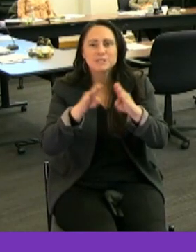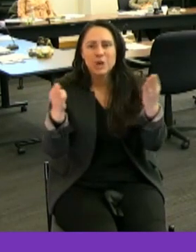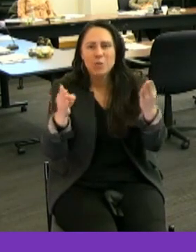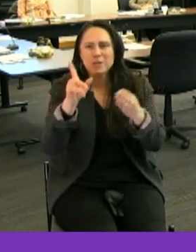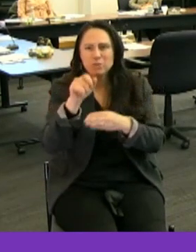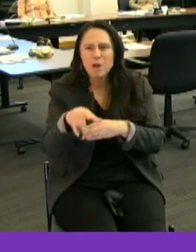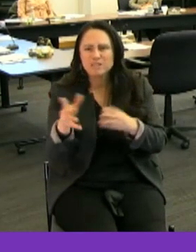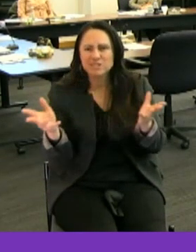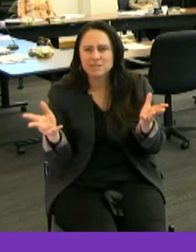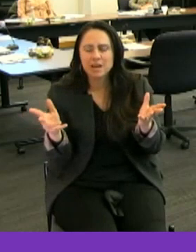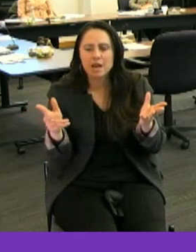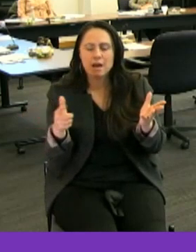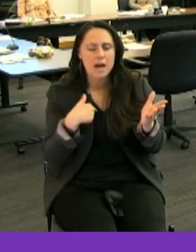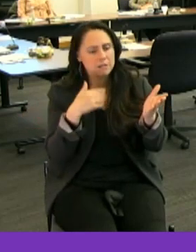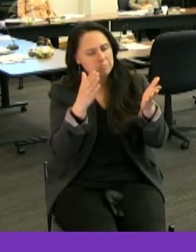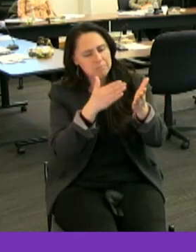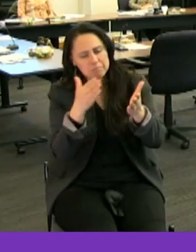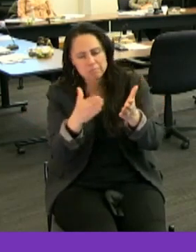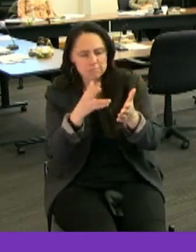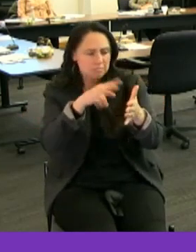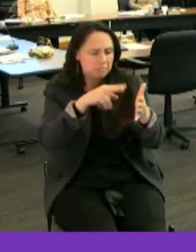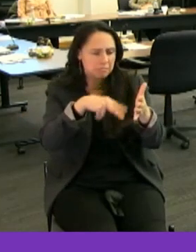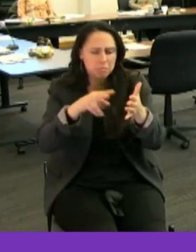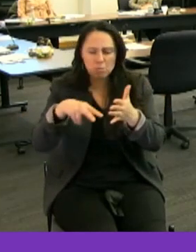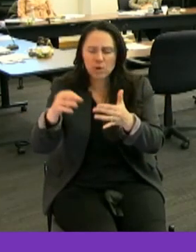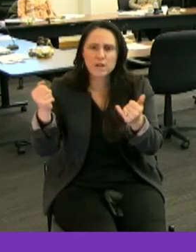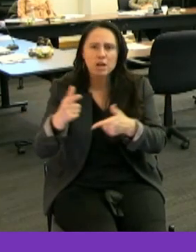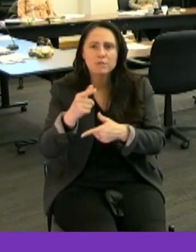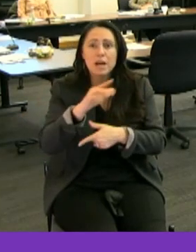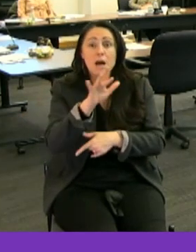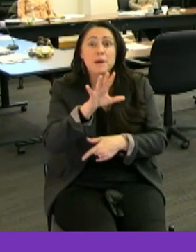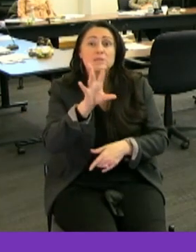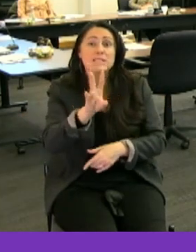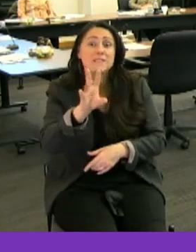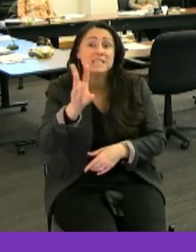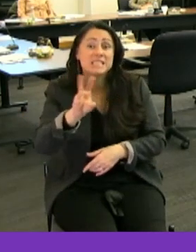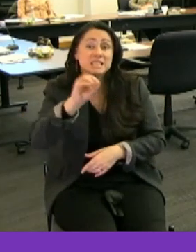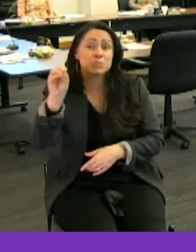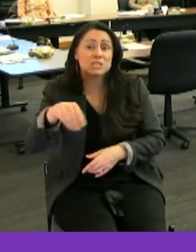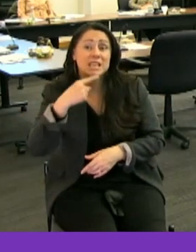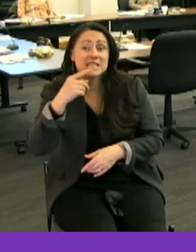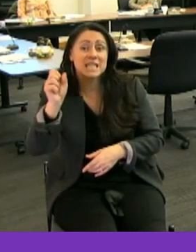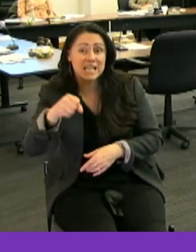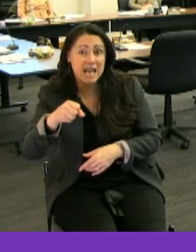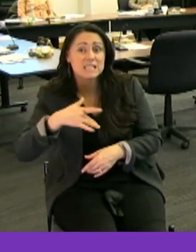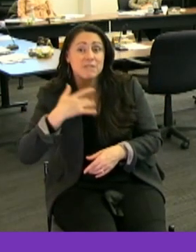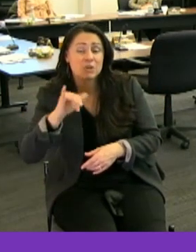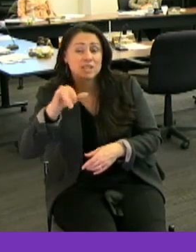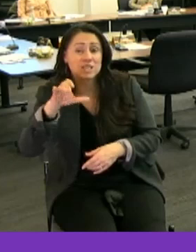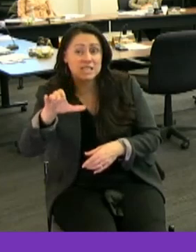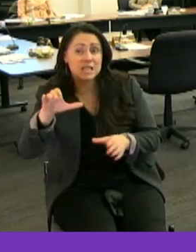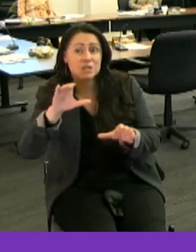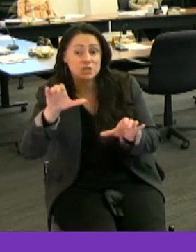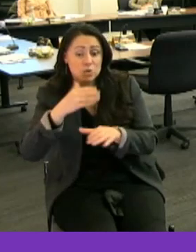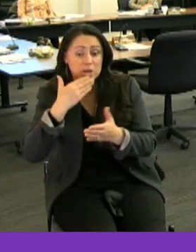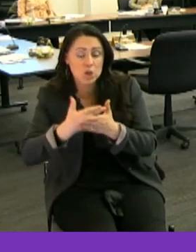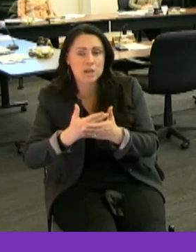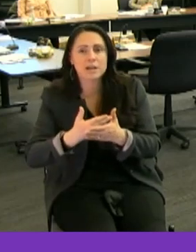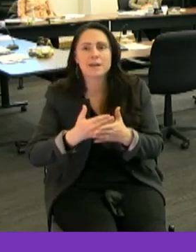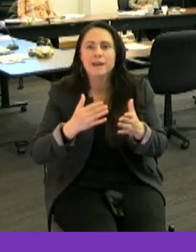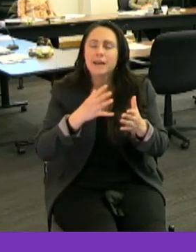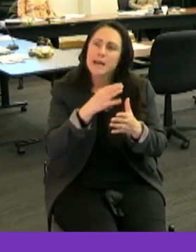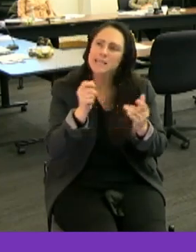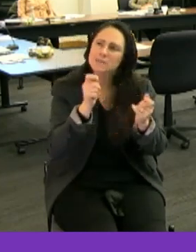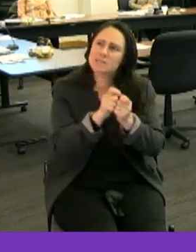question. So I went through all of them, and about 76% said yes. And specifically the themes I